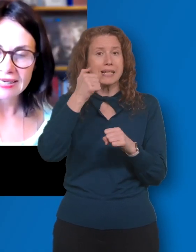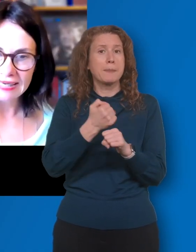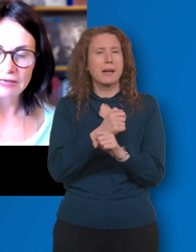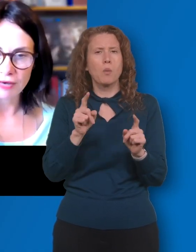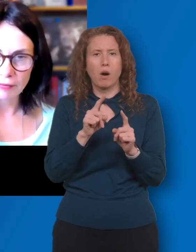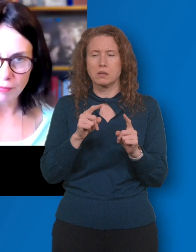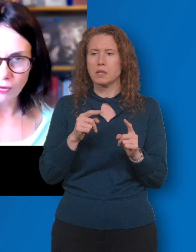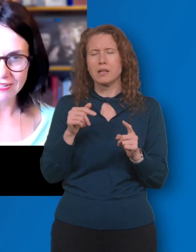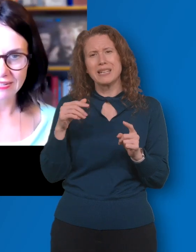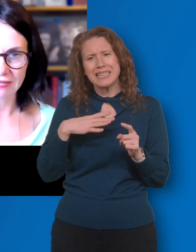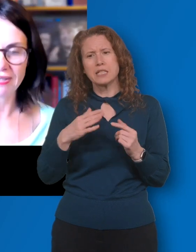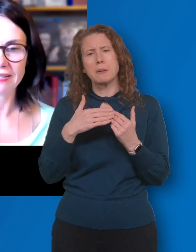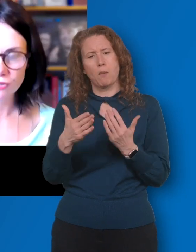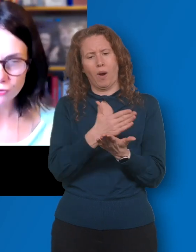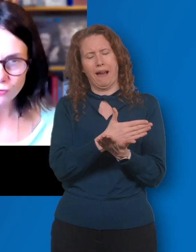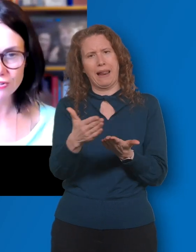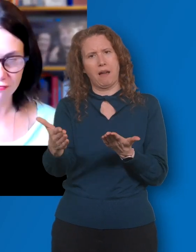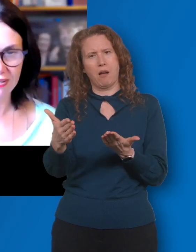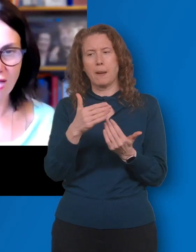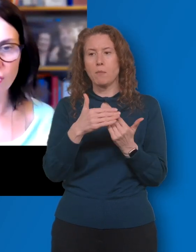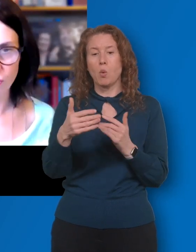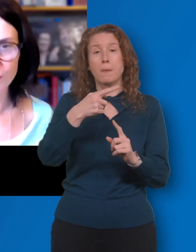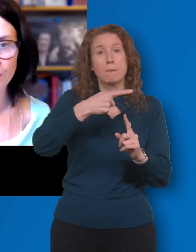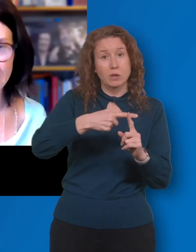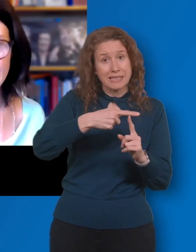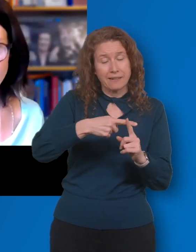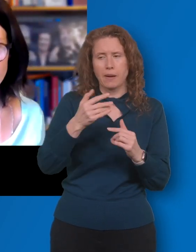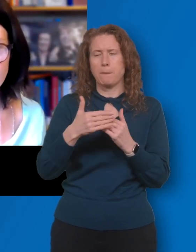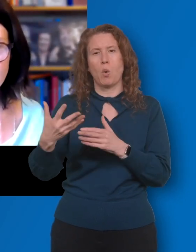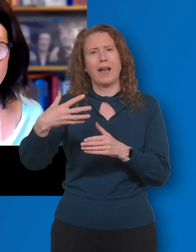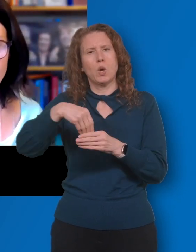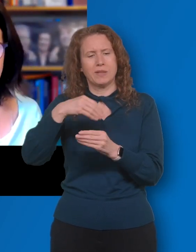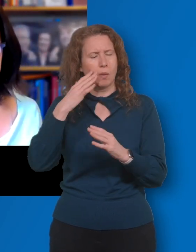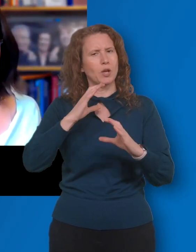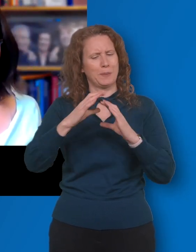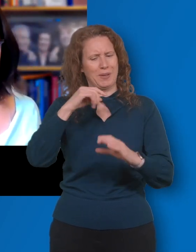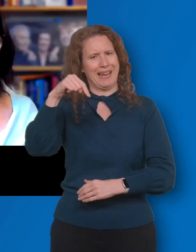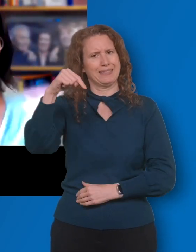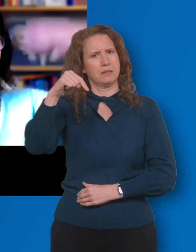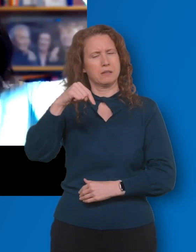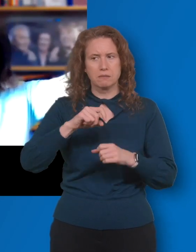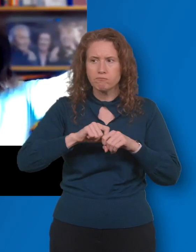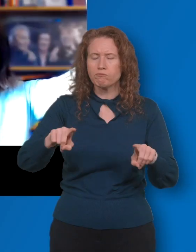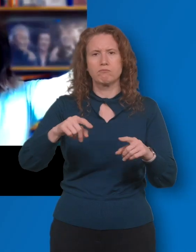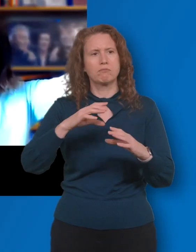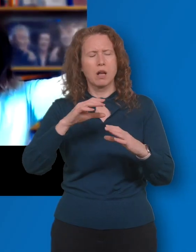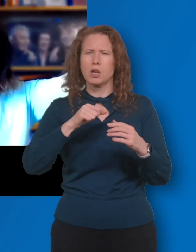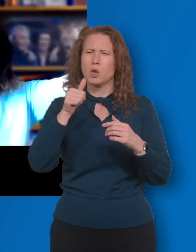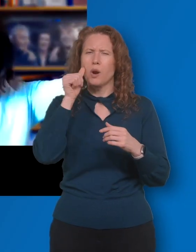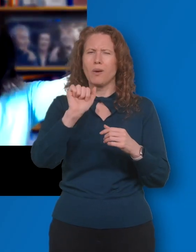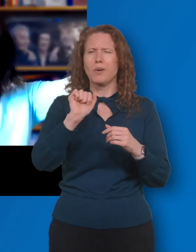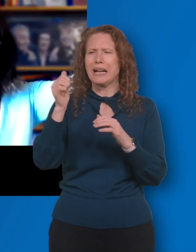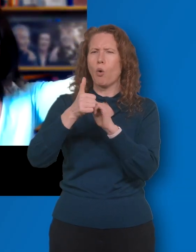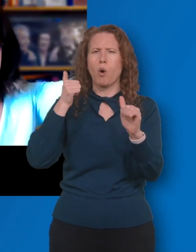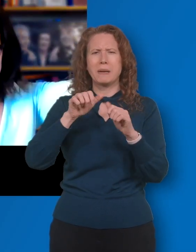far clearer, positive, and inclusive in our communication, right? Those long corporate emails